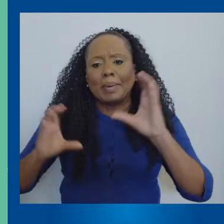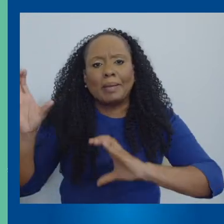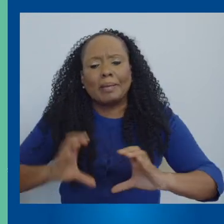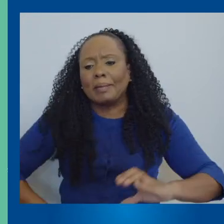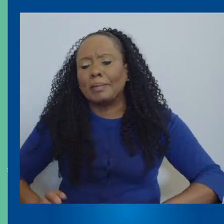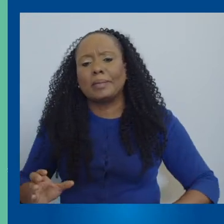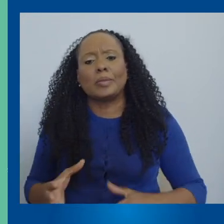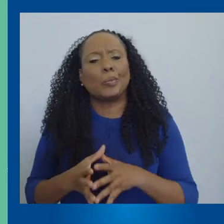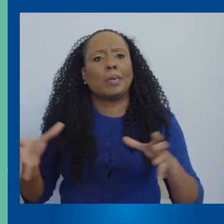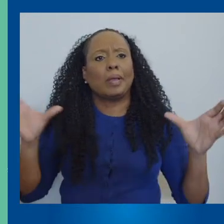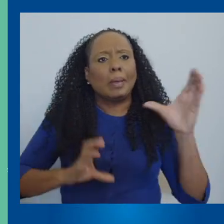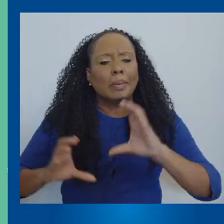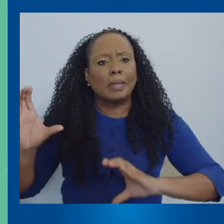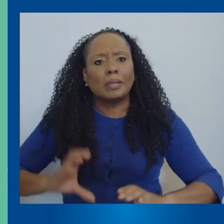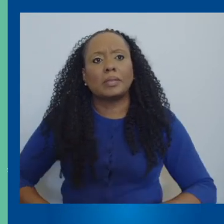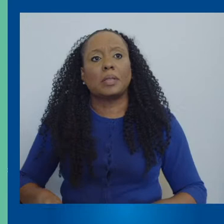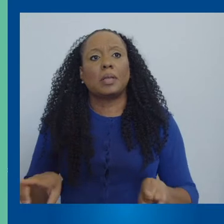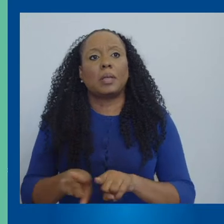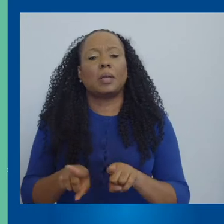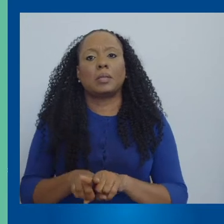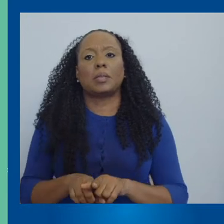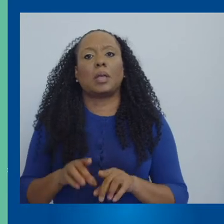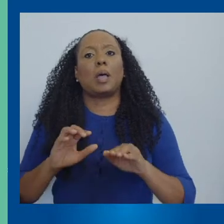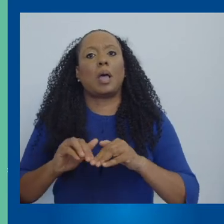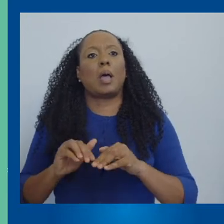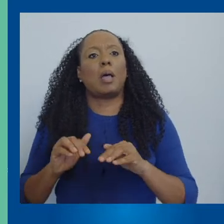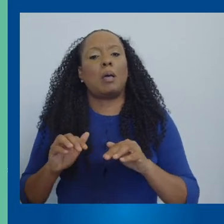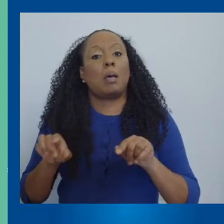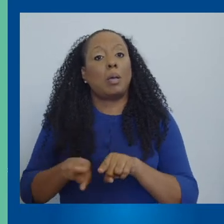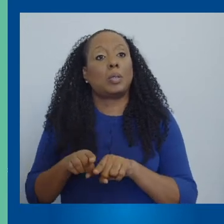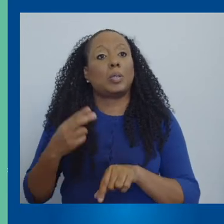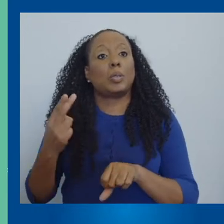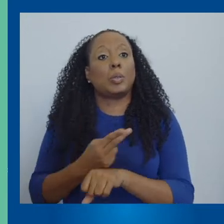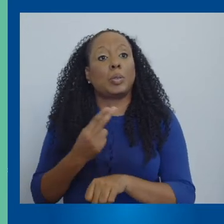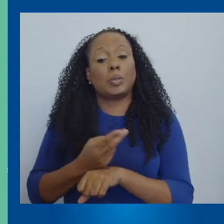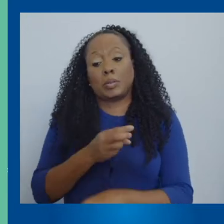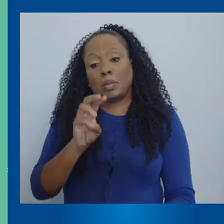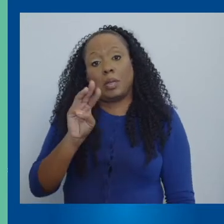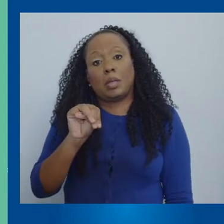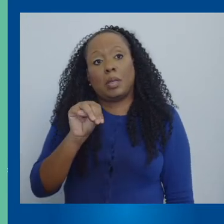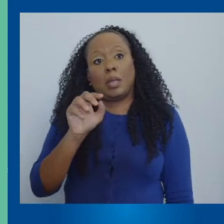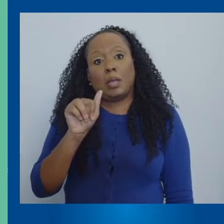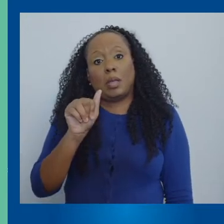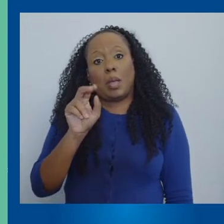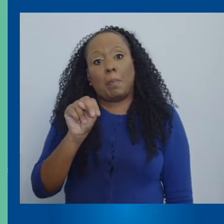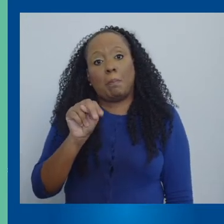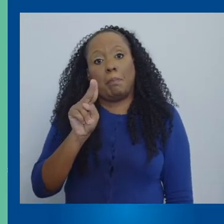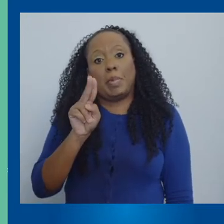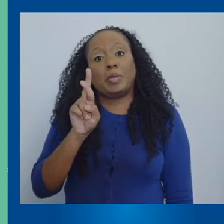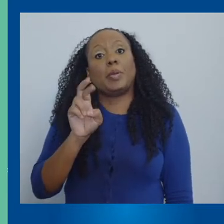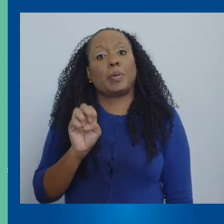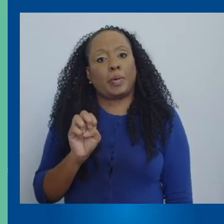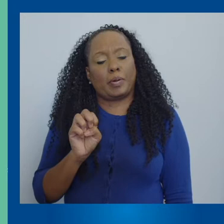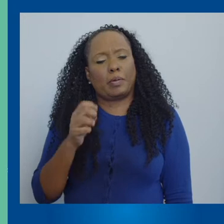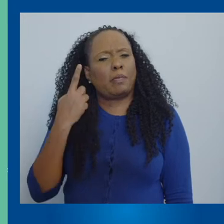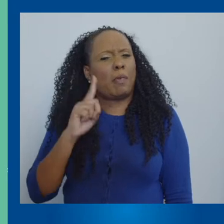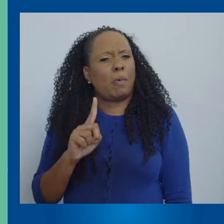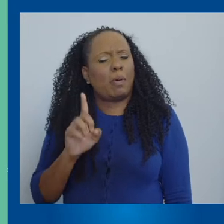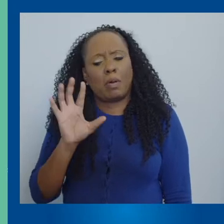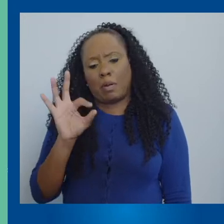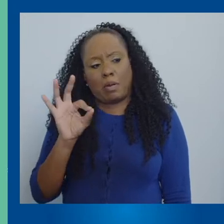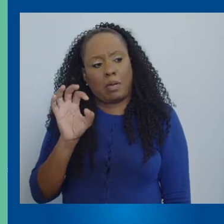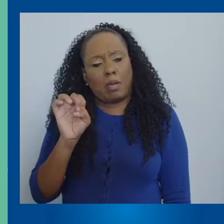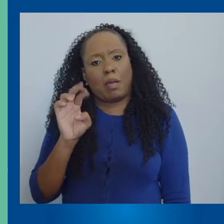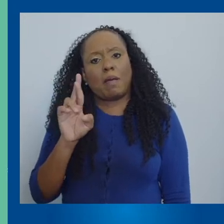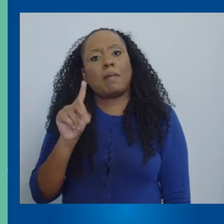also the use of manure as a fertilizer. We need to think of ways that effectively contain